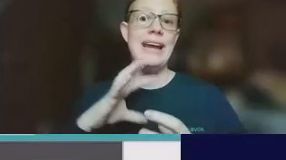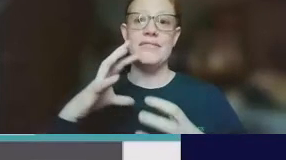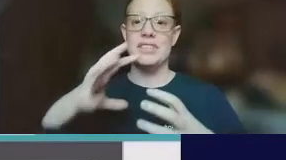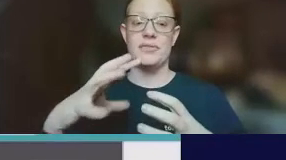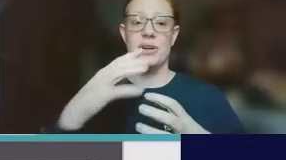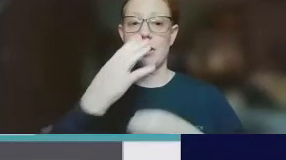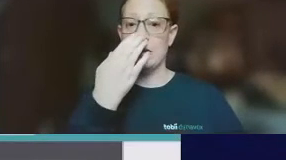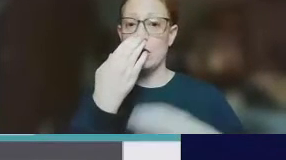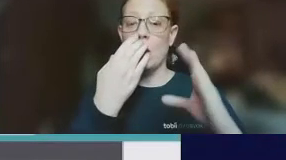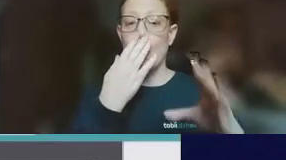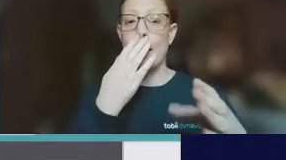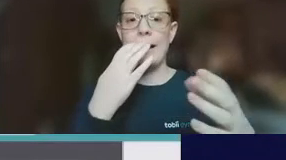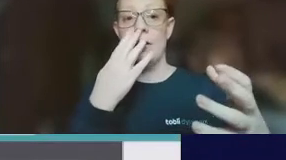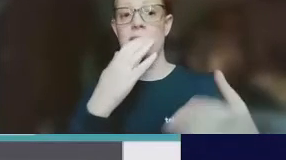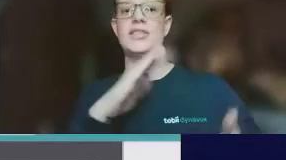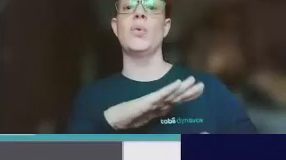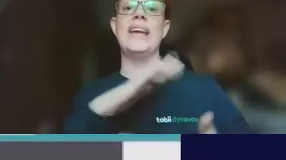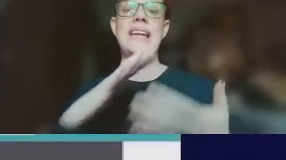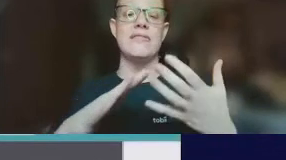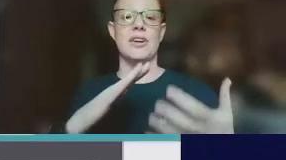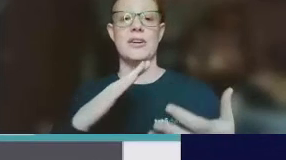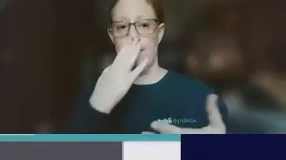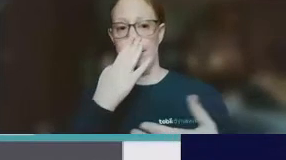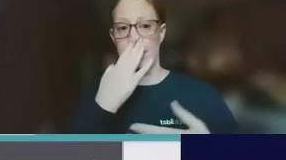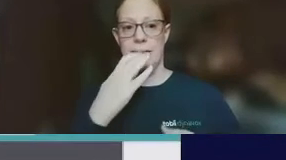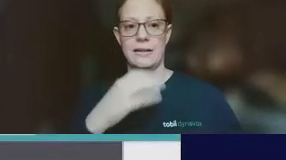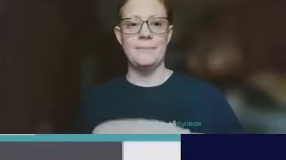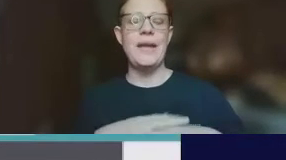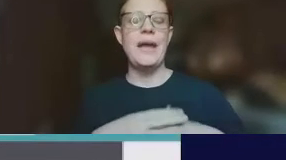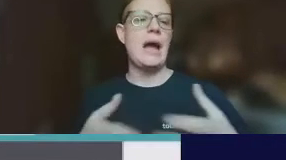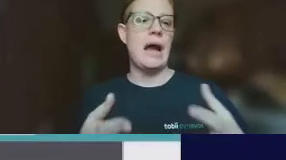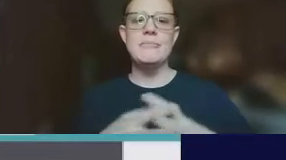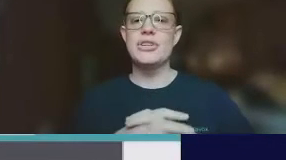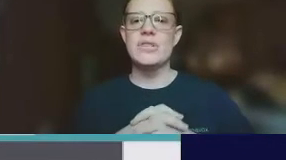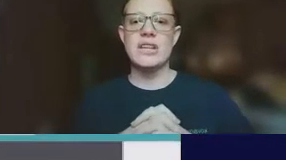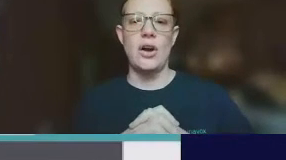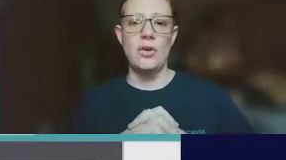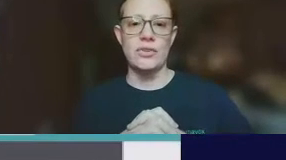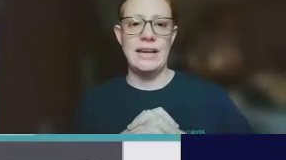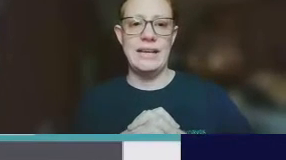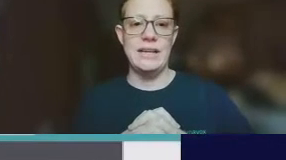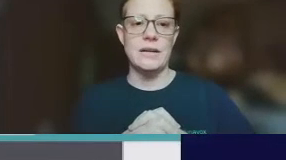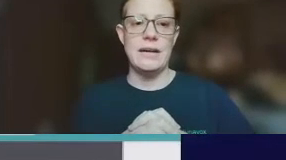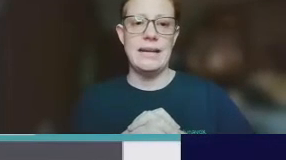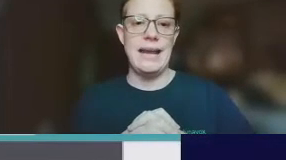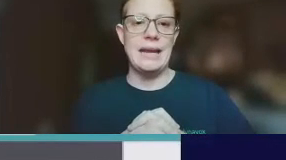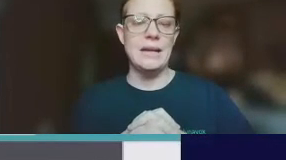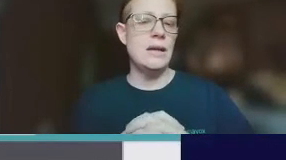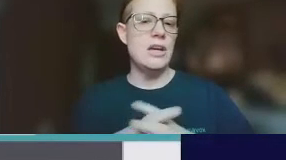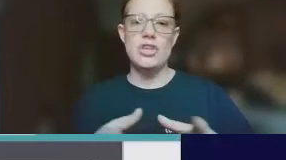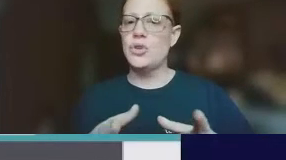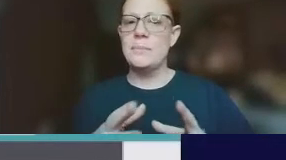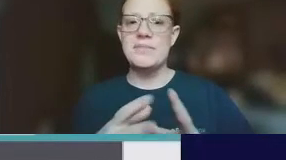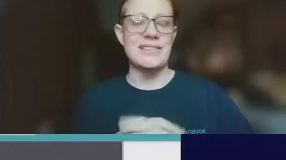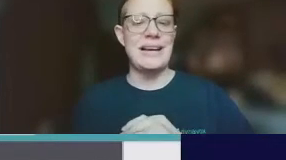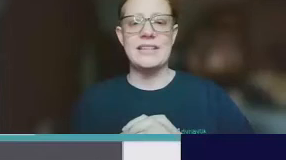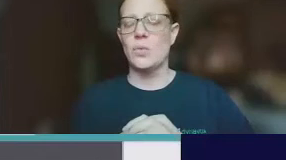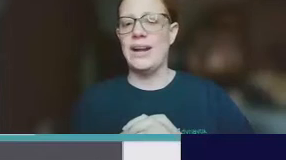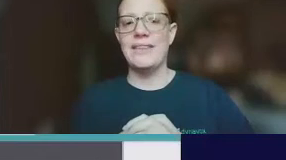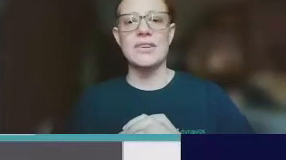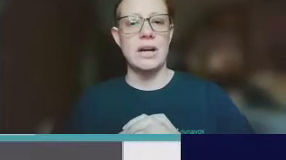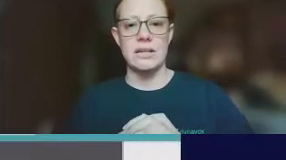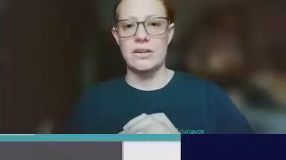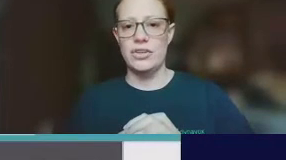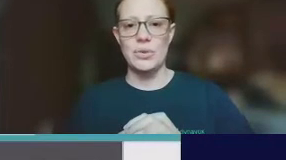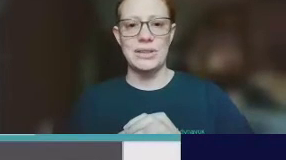overlay of a different color. Or I can also invert the color. I'm choosing overlay here. And again, you can select